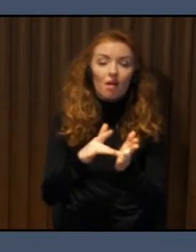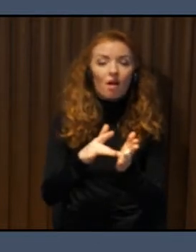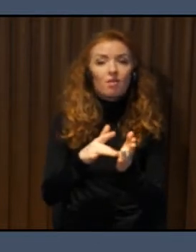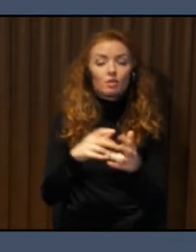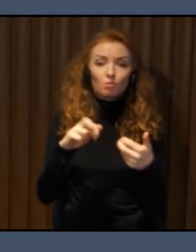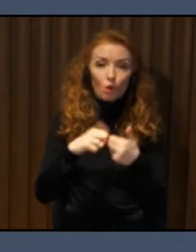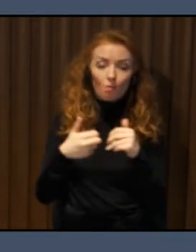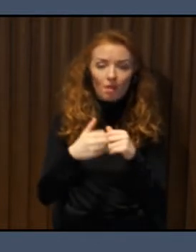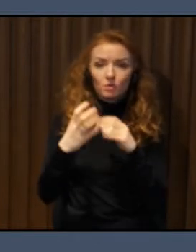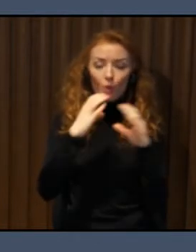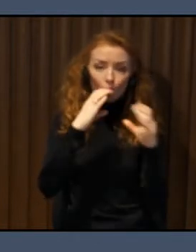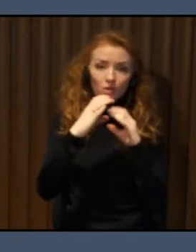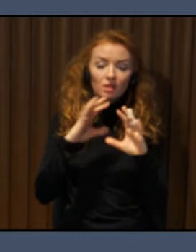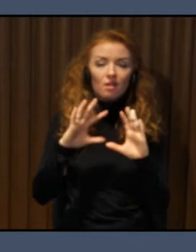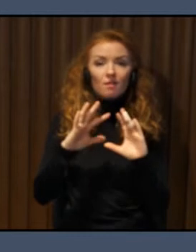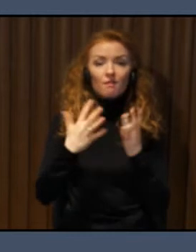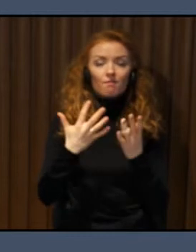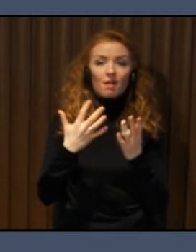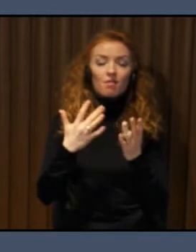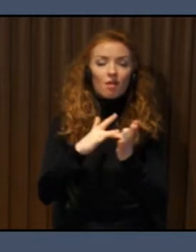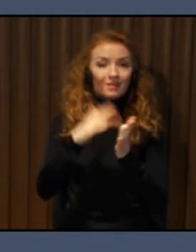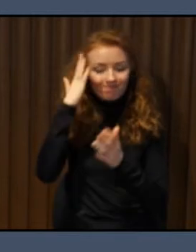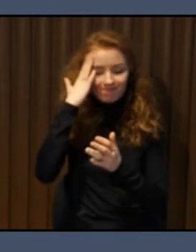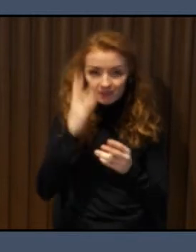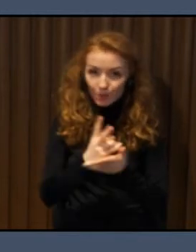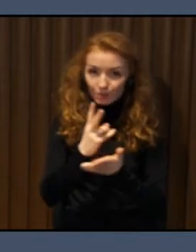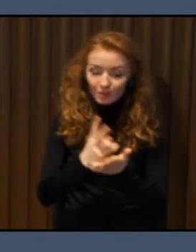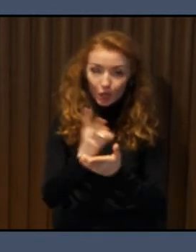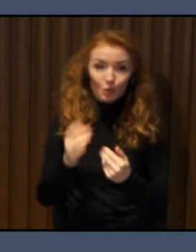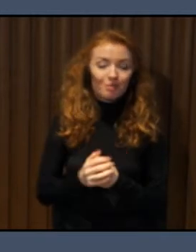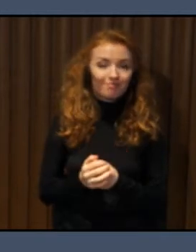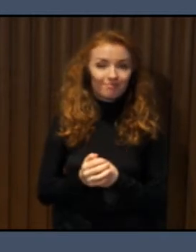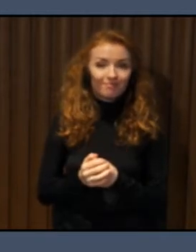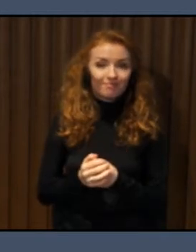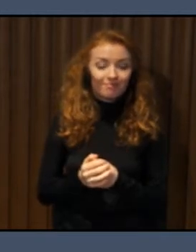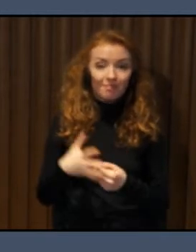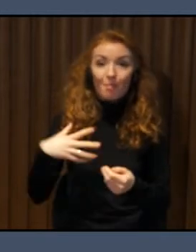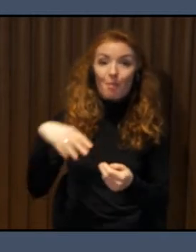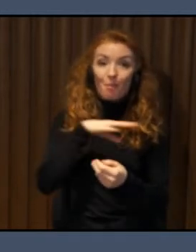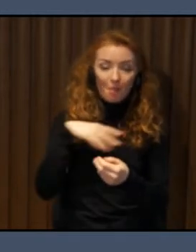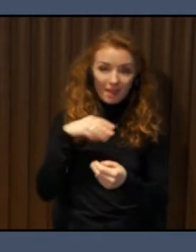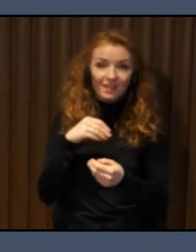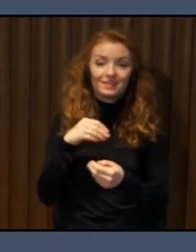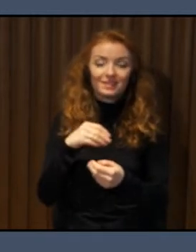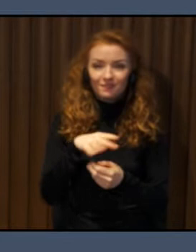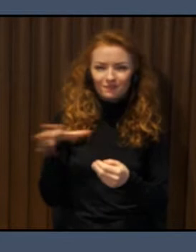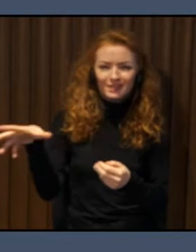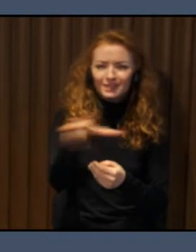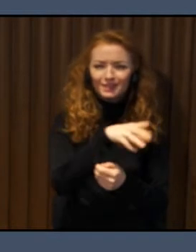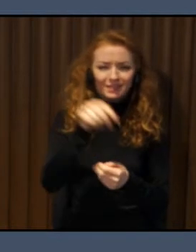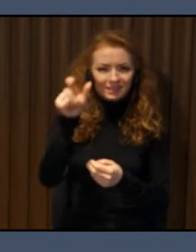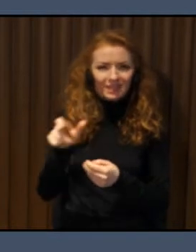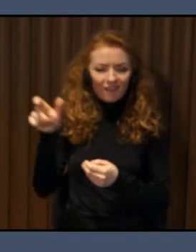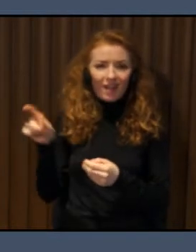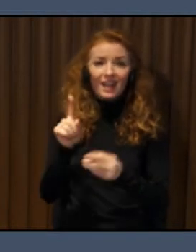need for accessibility. The adjustments he needs to get equal service are different. So after we do the